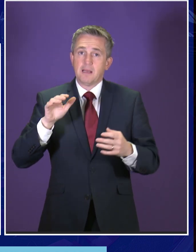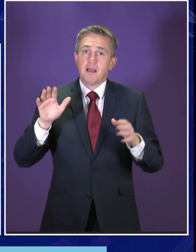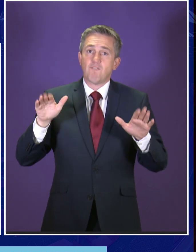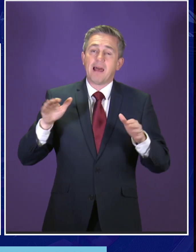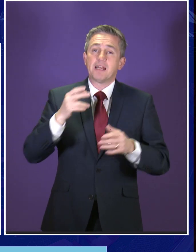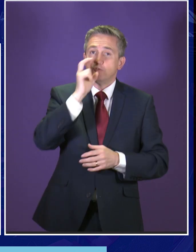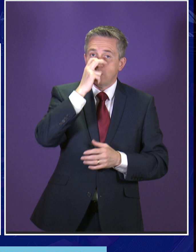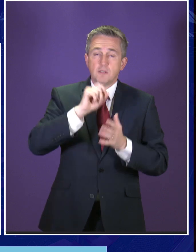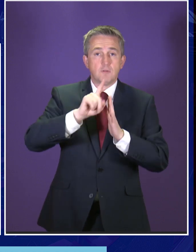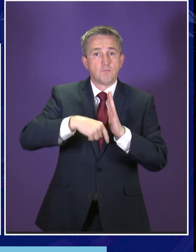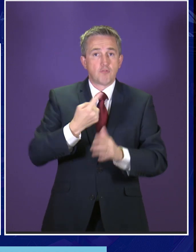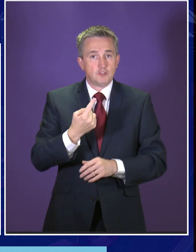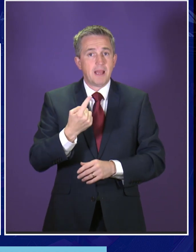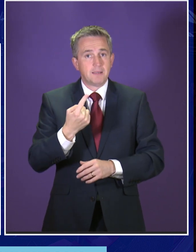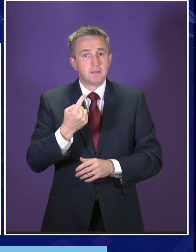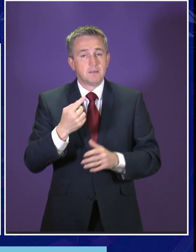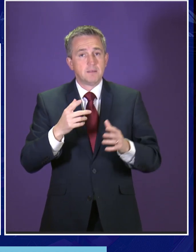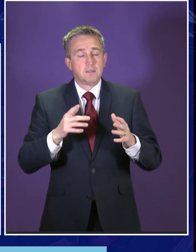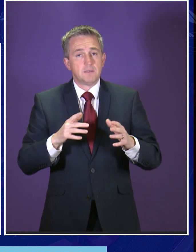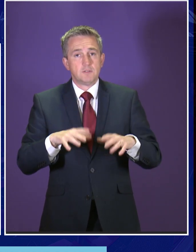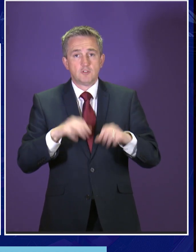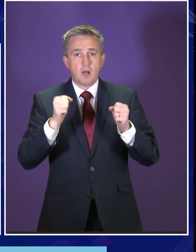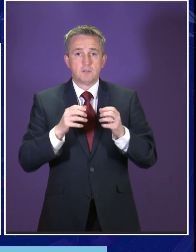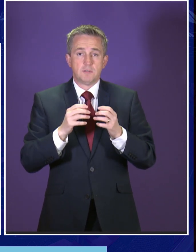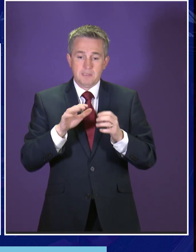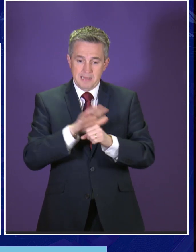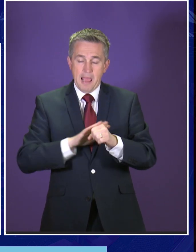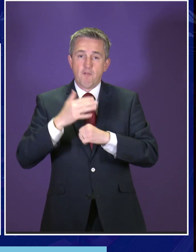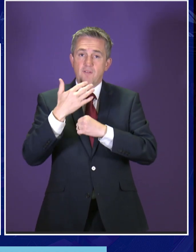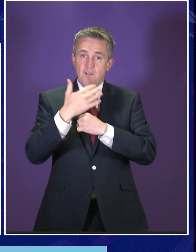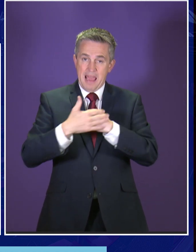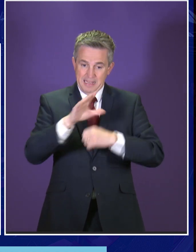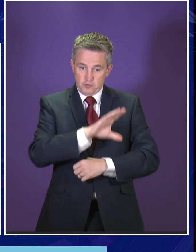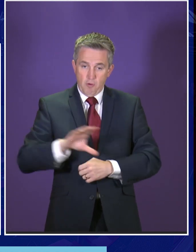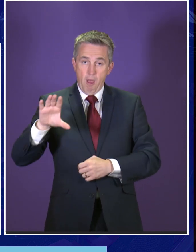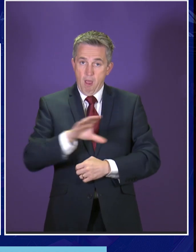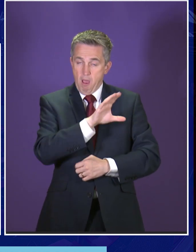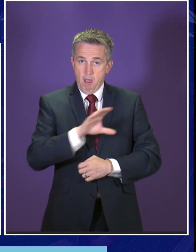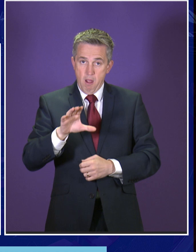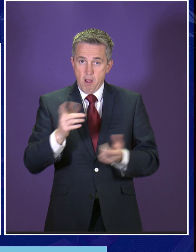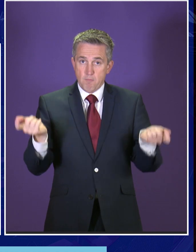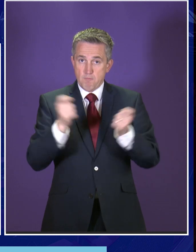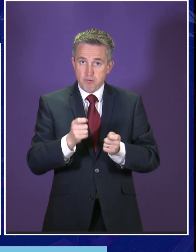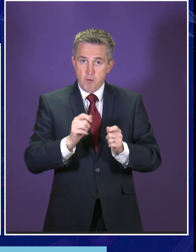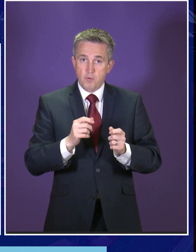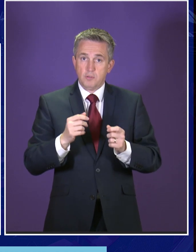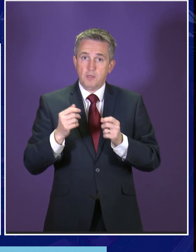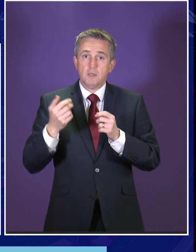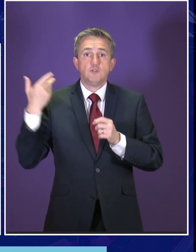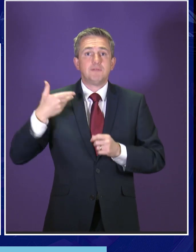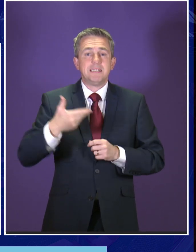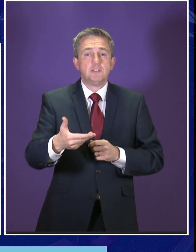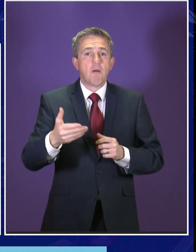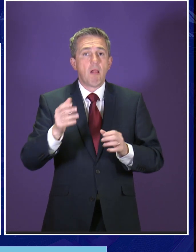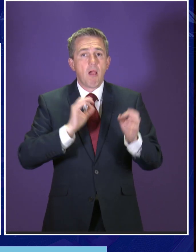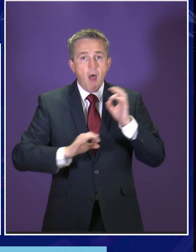Project, as it's called, began with a geographical survey of Asia, its traditional art practices brought into the rehearsal studio,